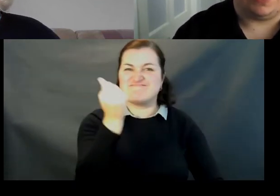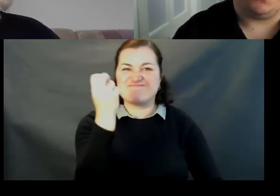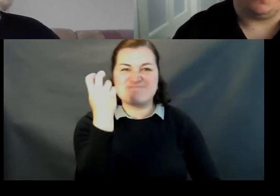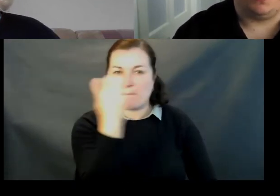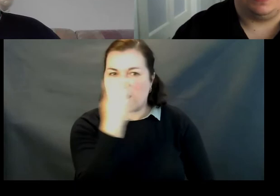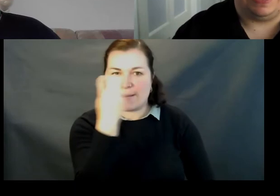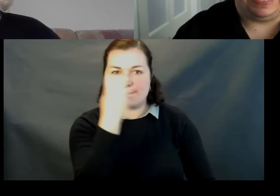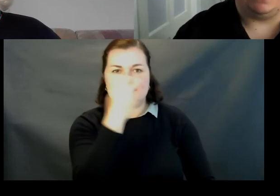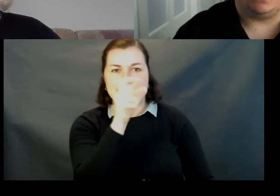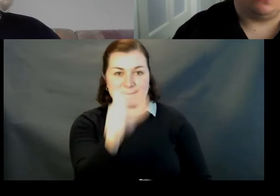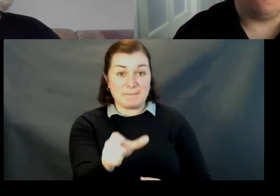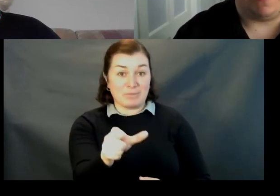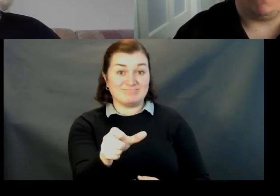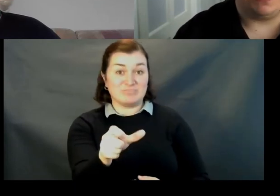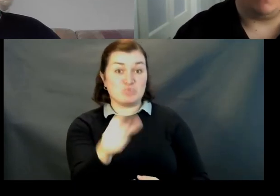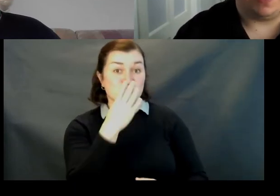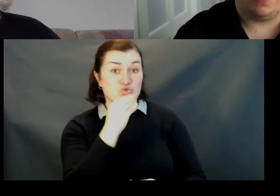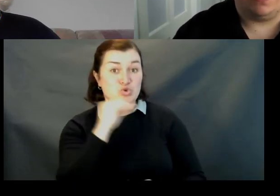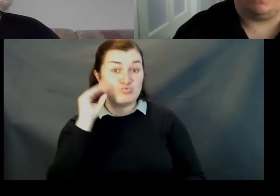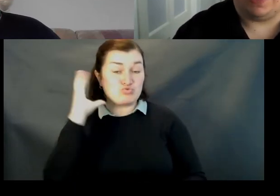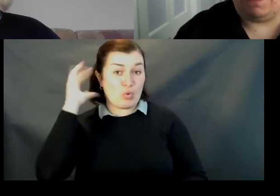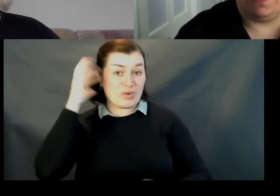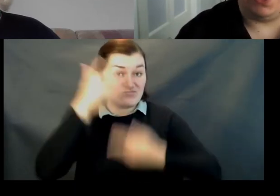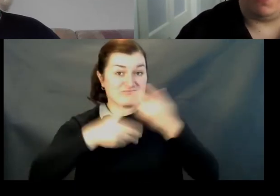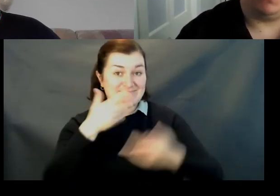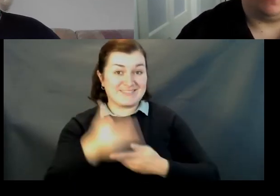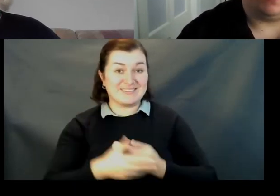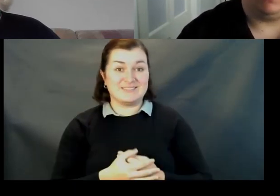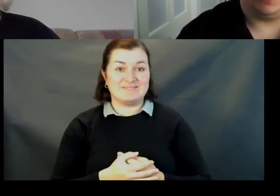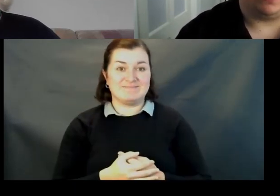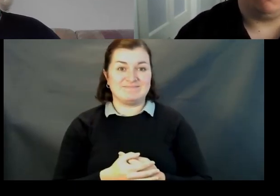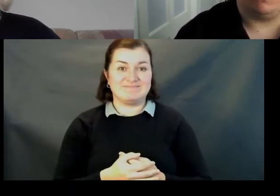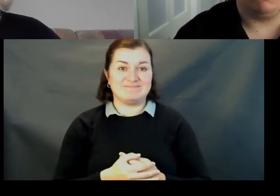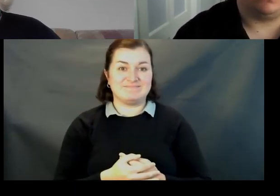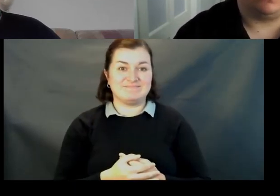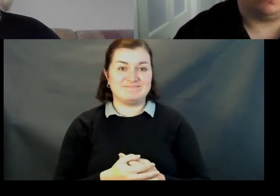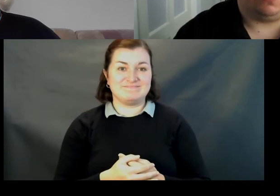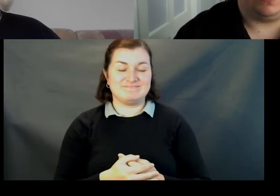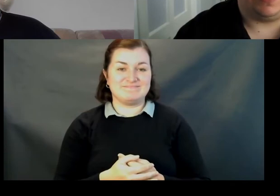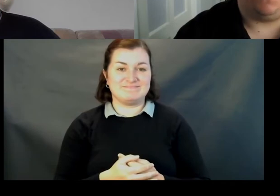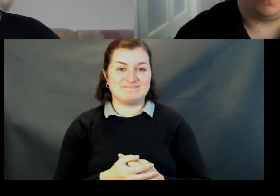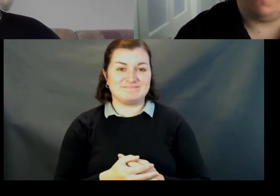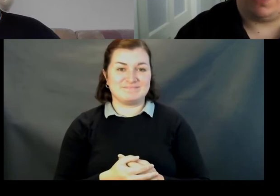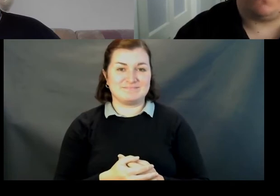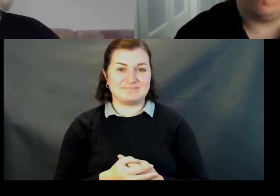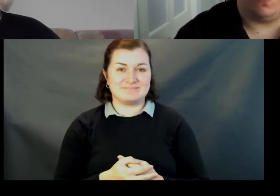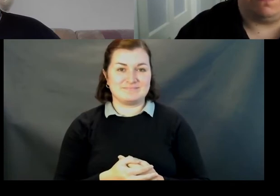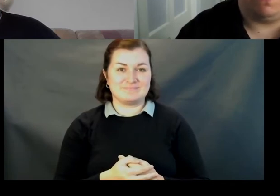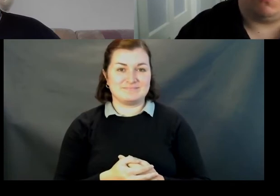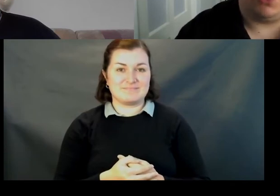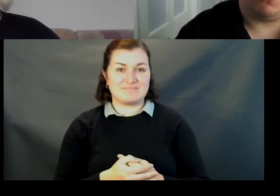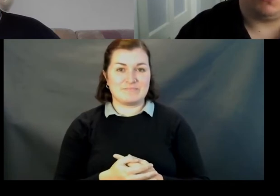today's session. And a lot of people have said to me, they turn up to venues and they go, well, I've asked